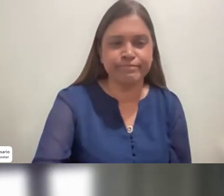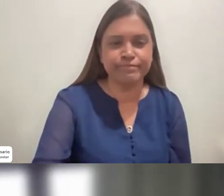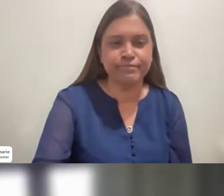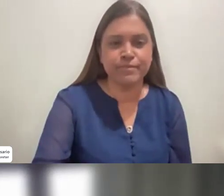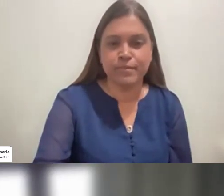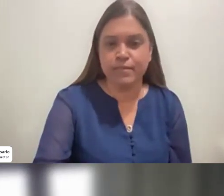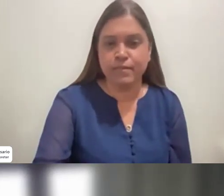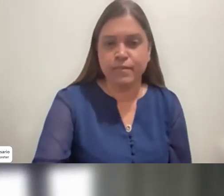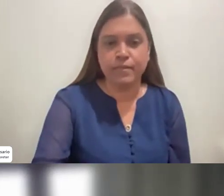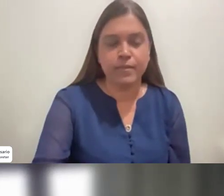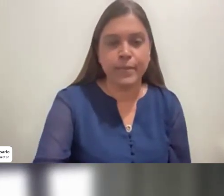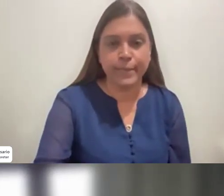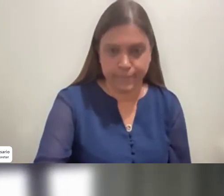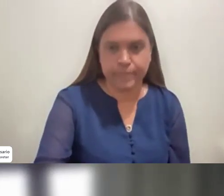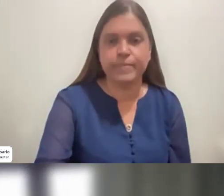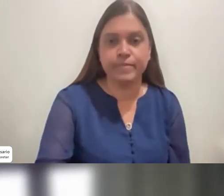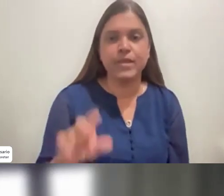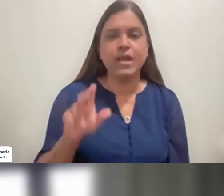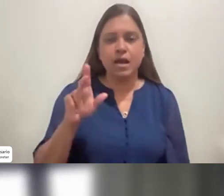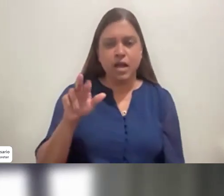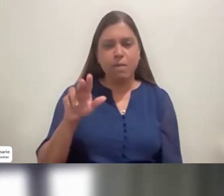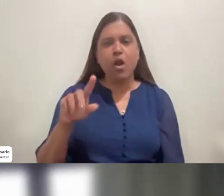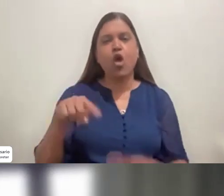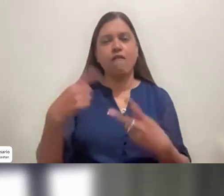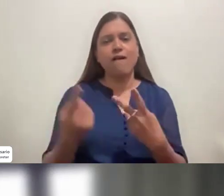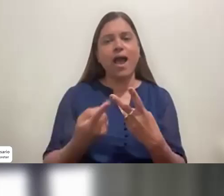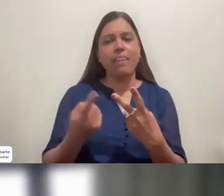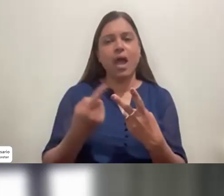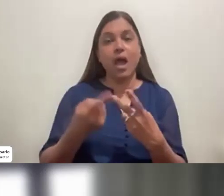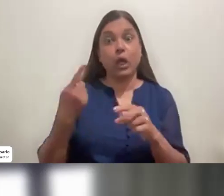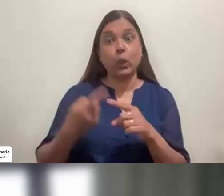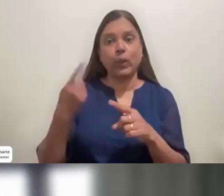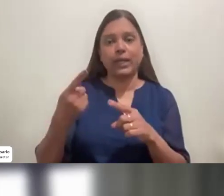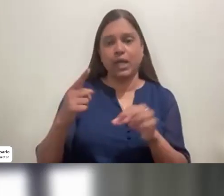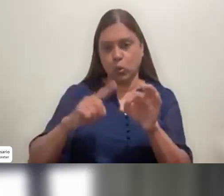Okay, so just a couple of other quick questions.